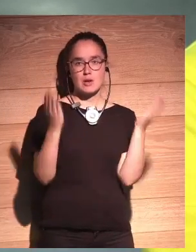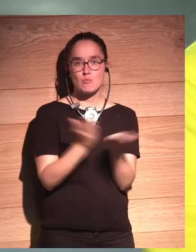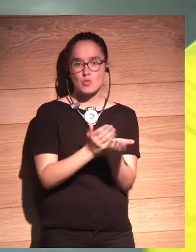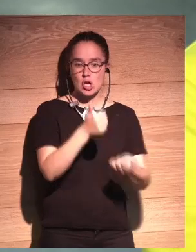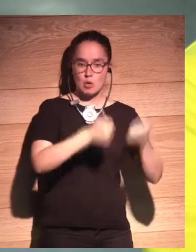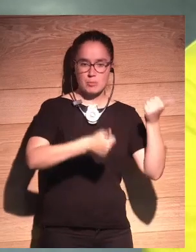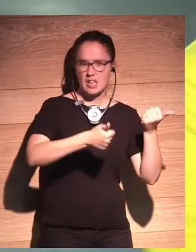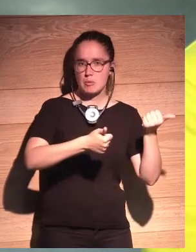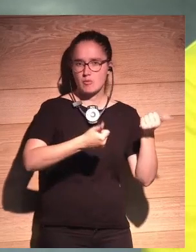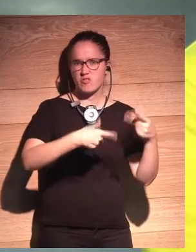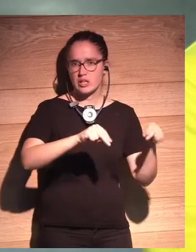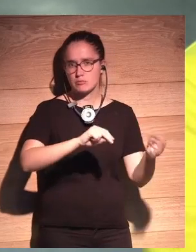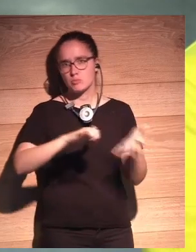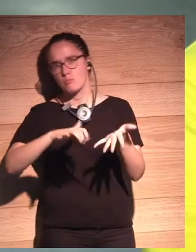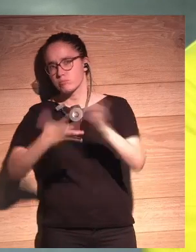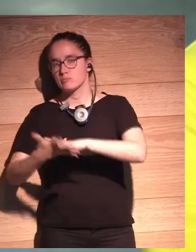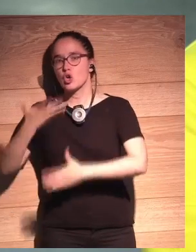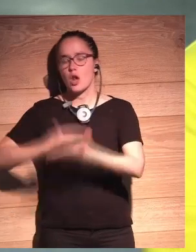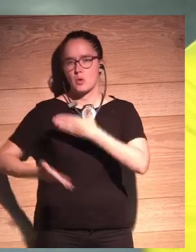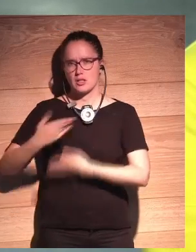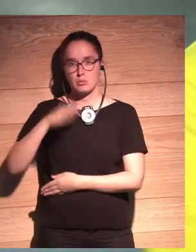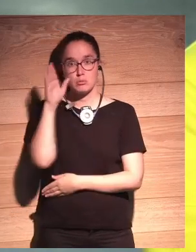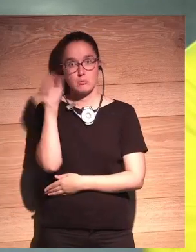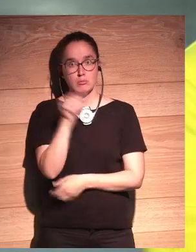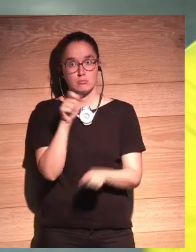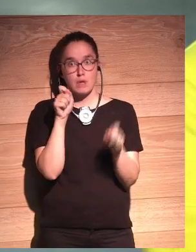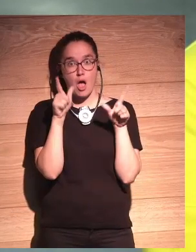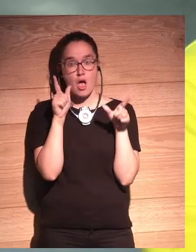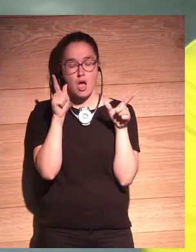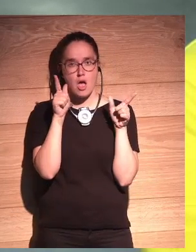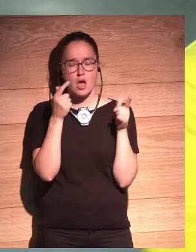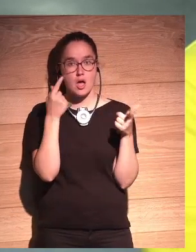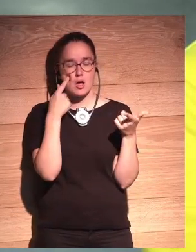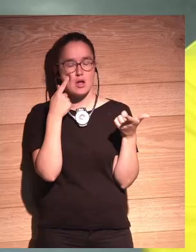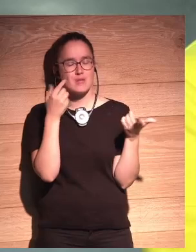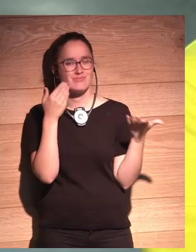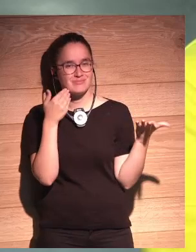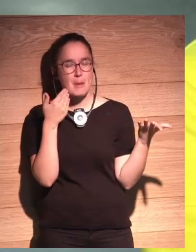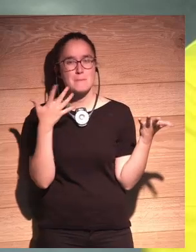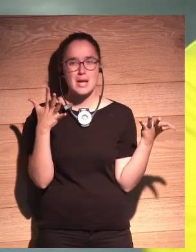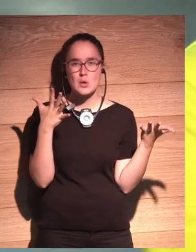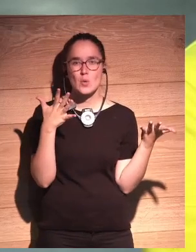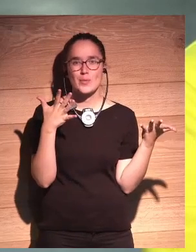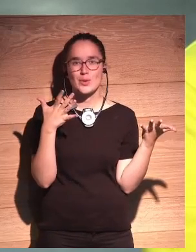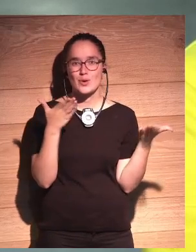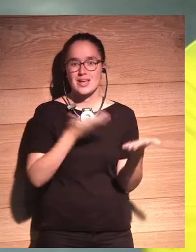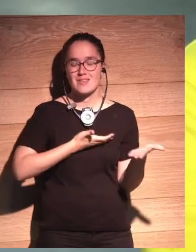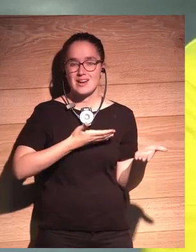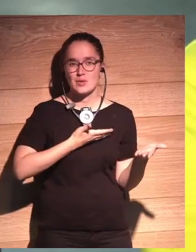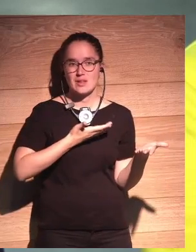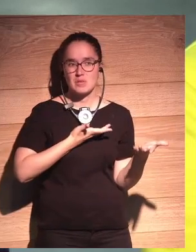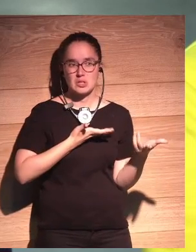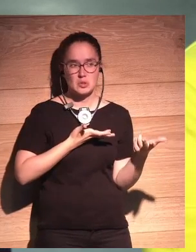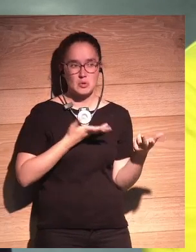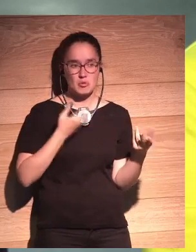space where the world changes from competitive to collaborative, and they were listening to us with their eyes open